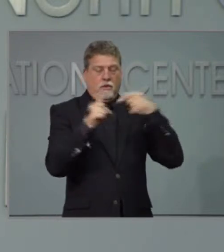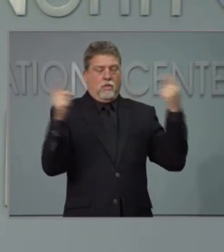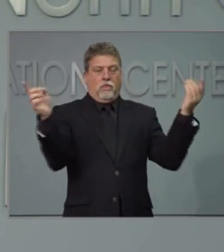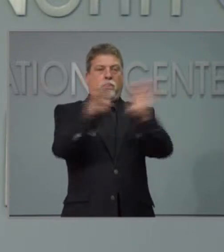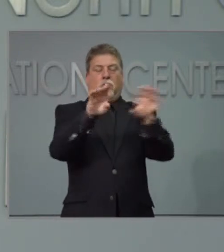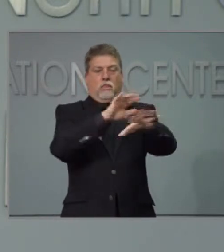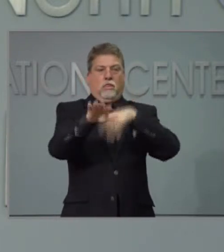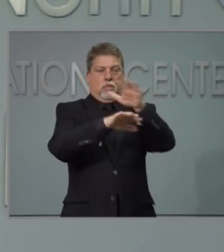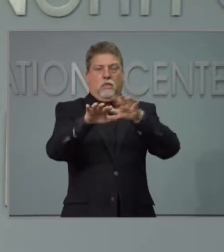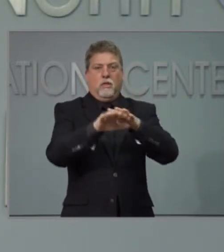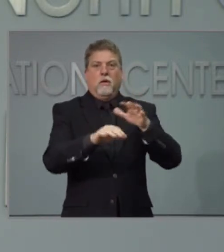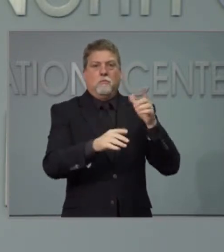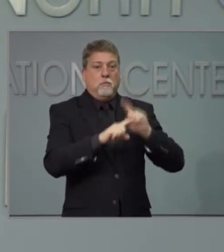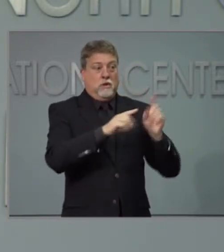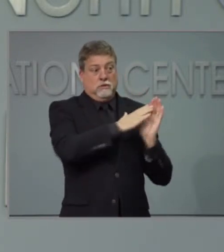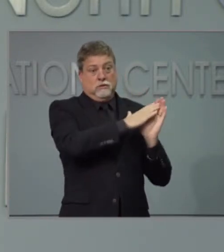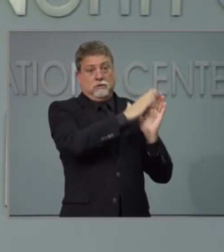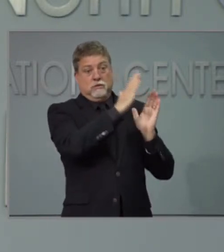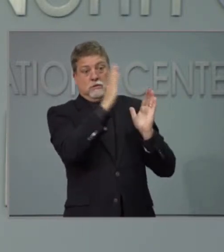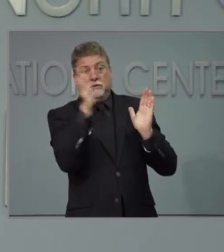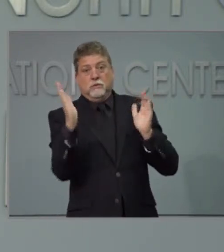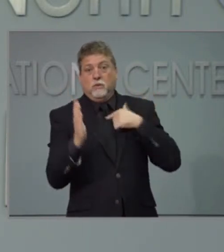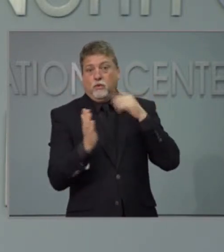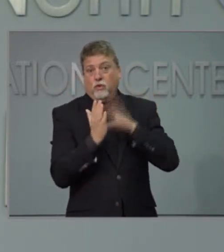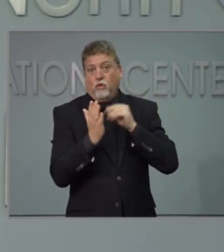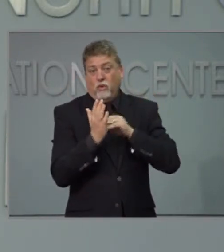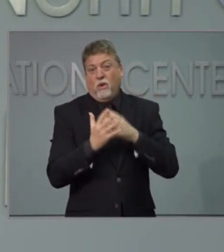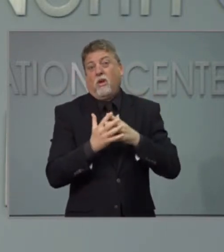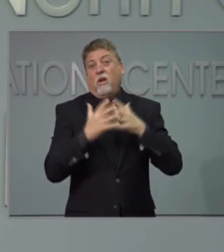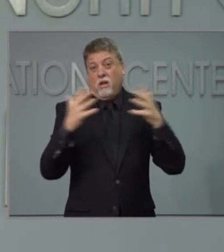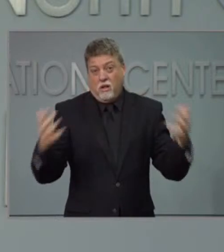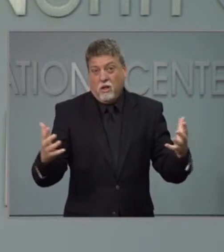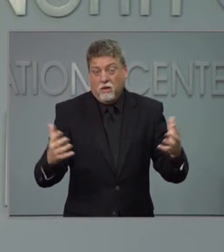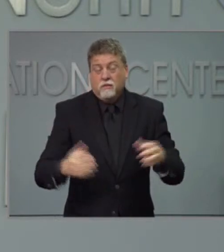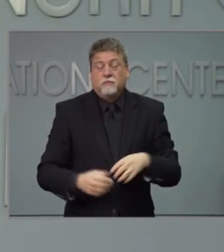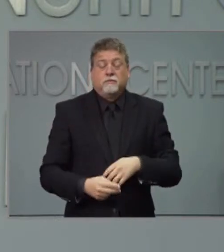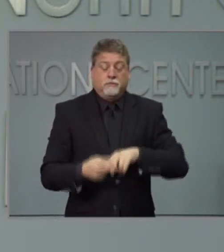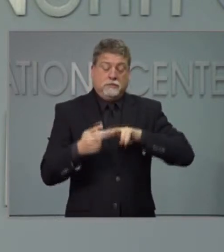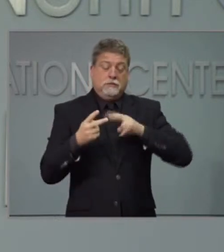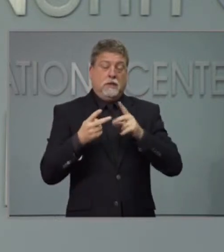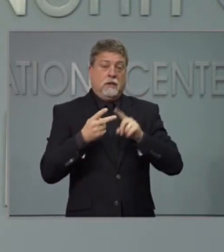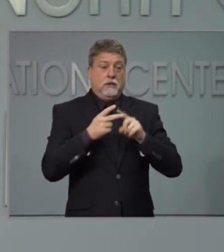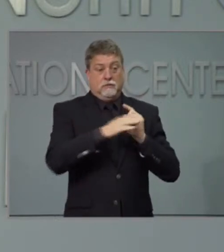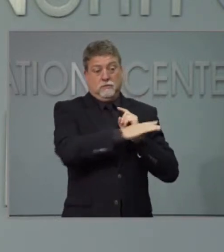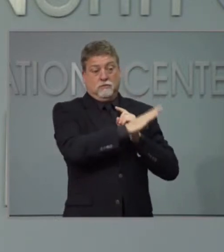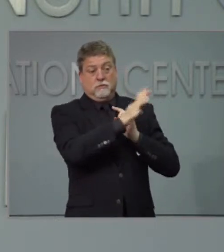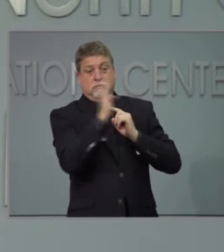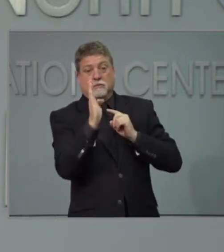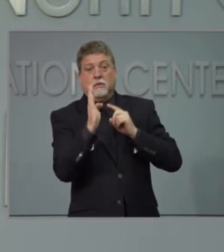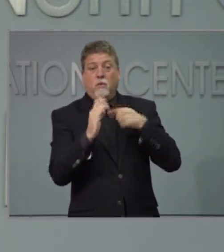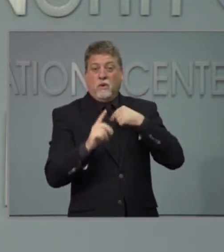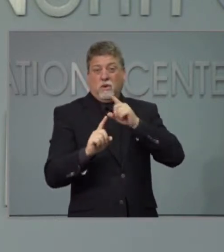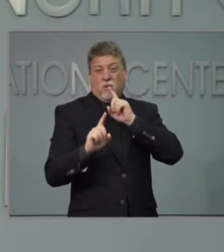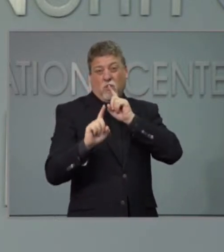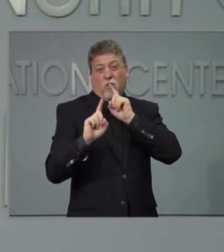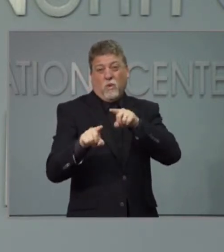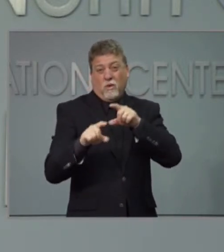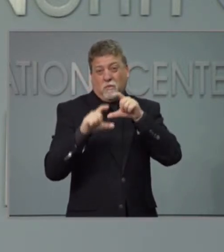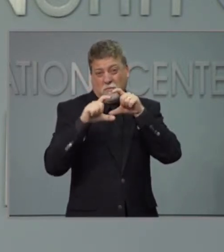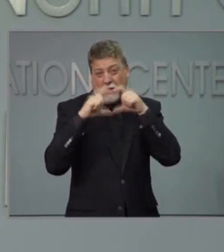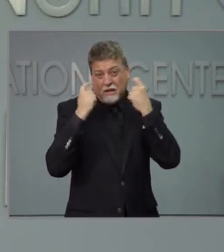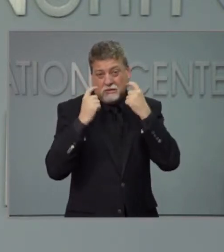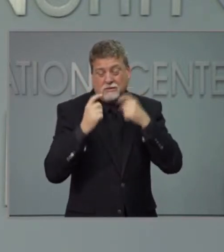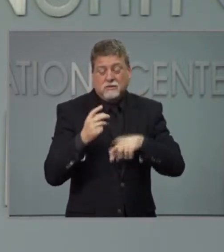we have a number of requirements in place, our mask mandate, our occupancy limits